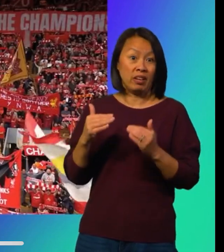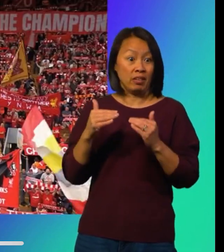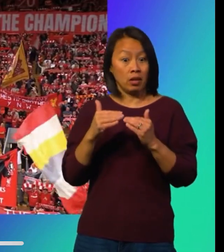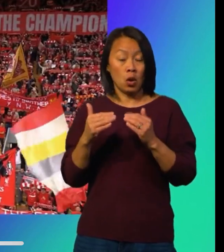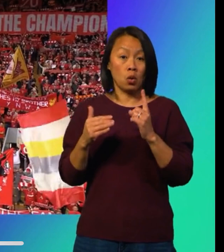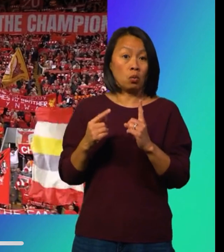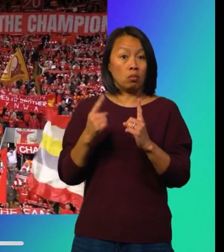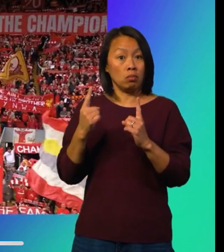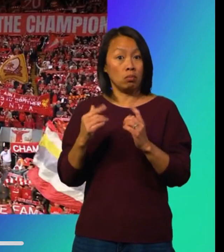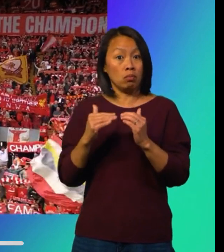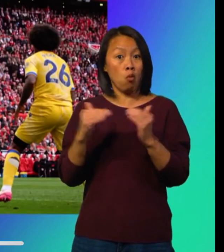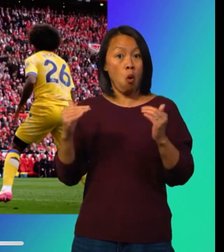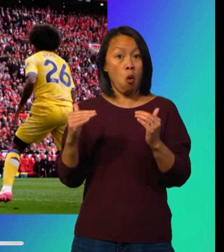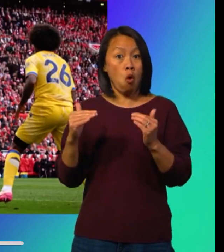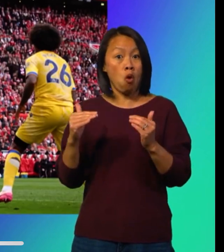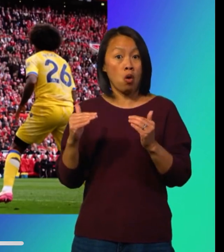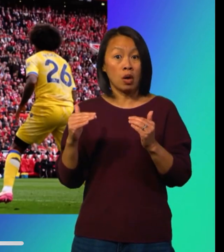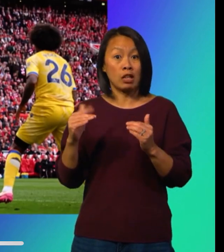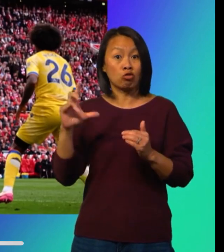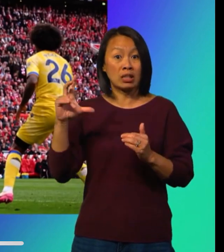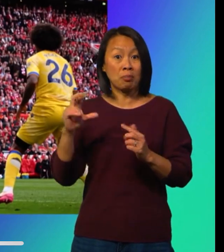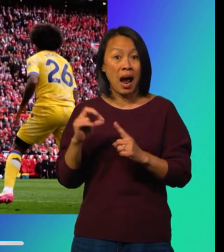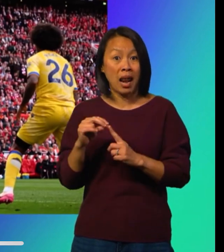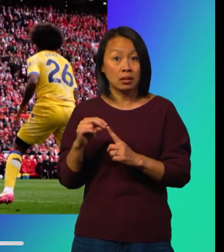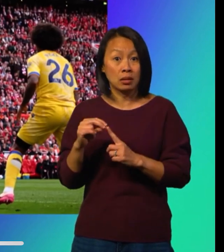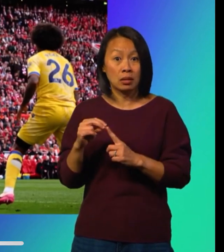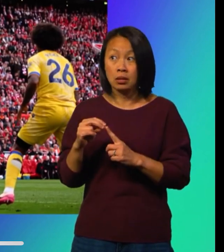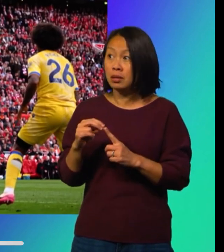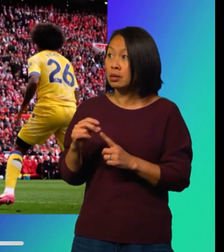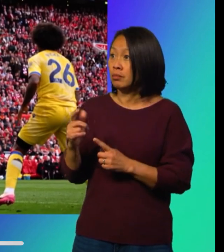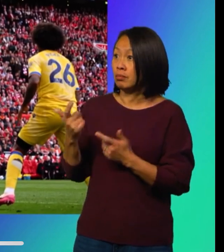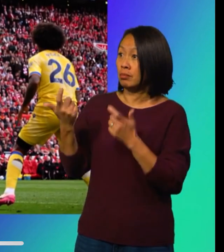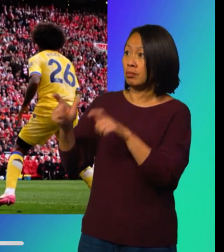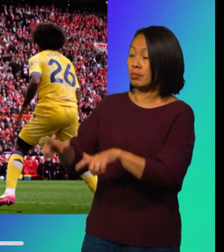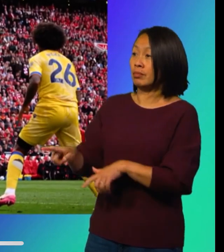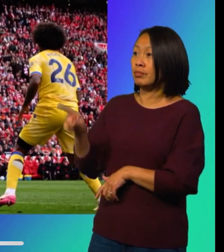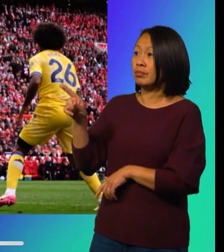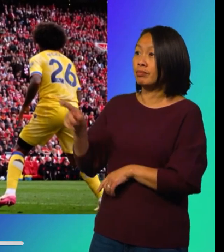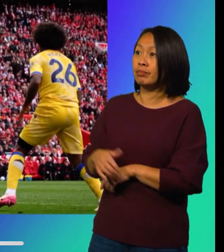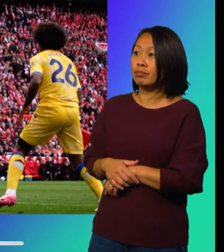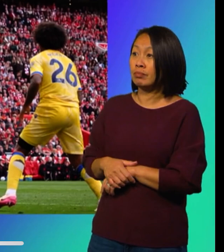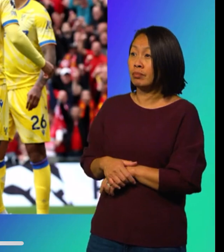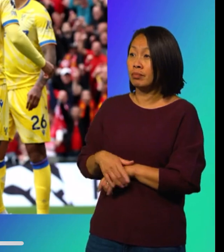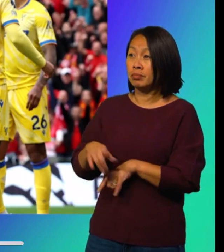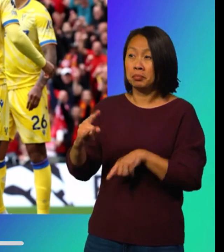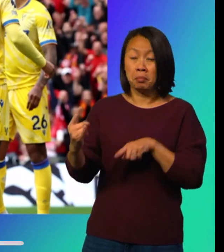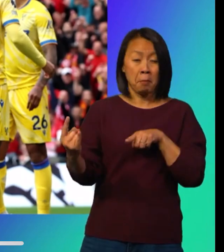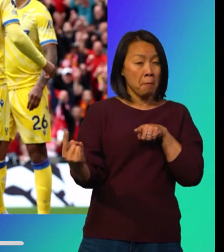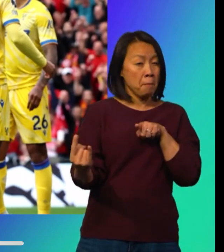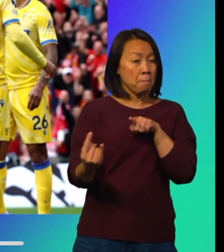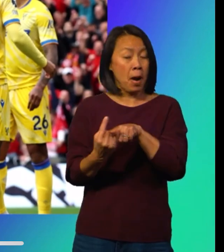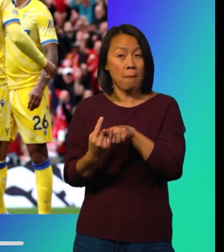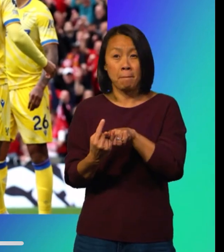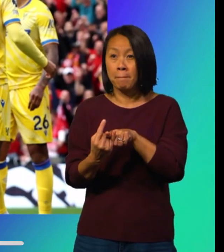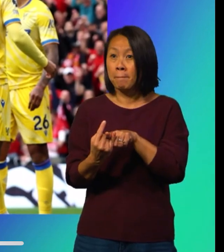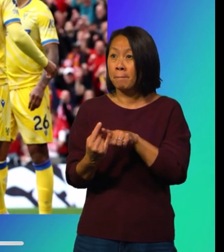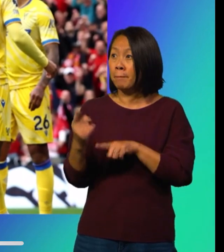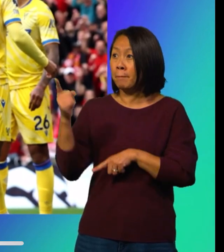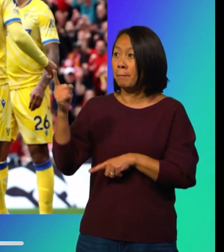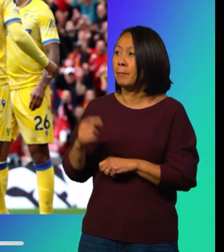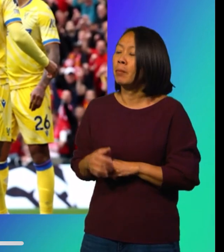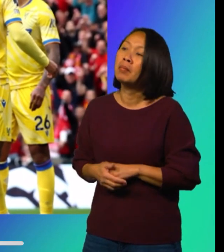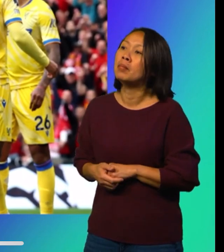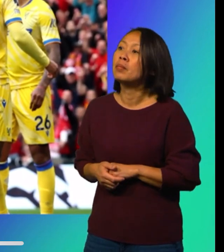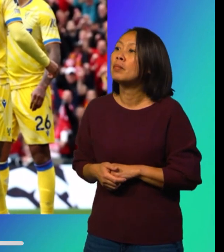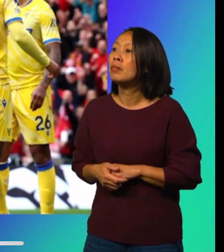title-winning season with a 1-1 draw against Crystal Palace in their final home game. Mo Salah getting a late equaliser for the